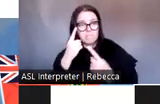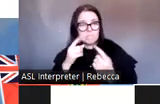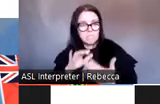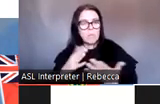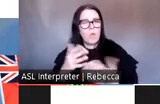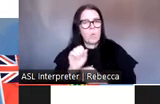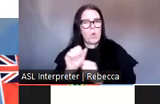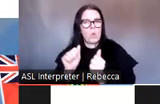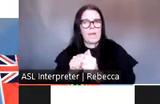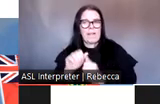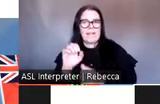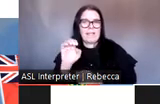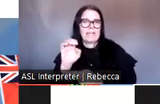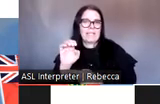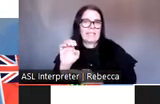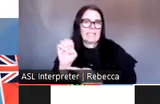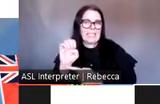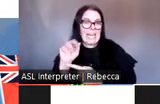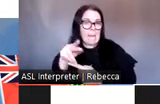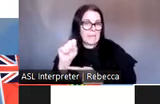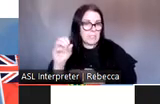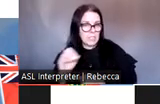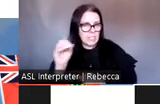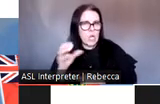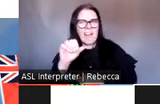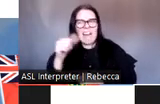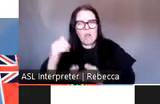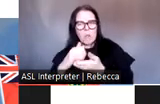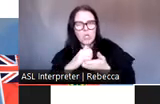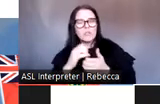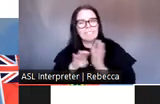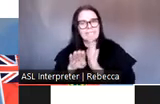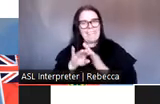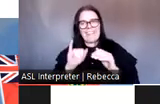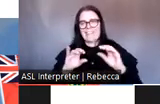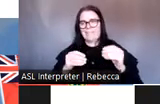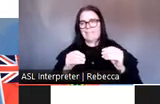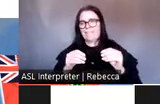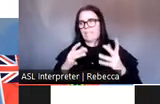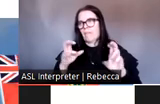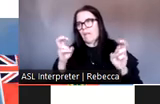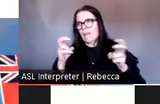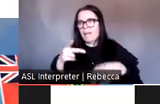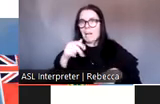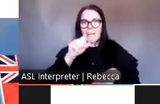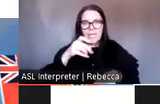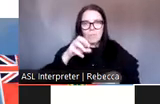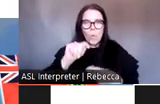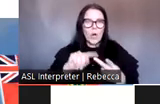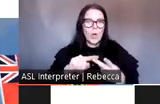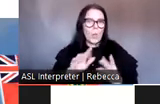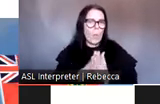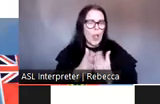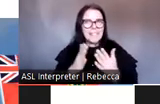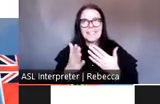with eCampus Ontario and others to develop this virtual passport or wallet, whatever name you want to give it, to track a